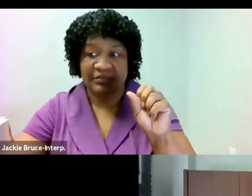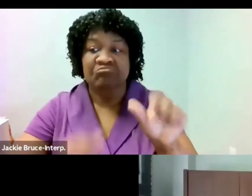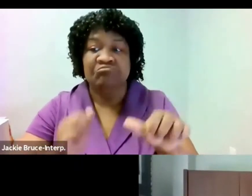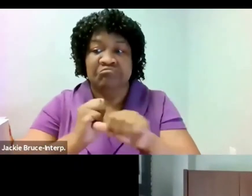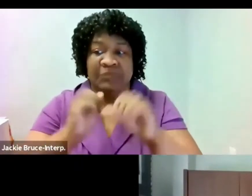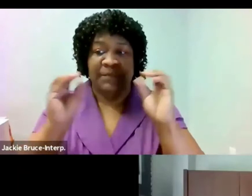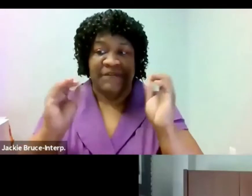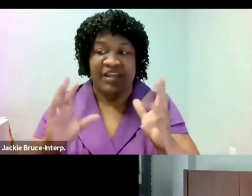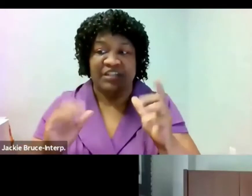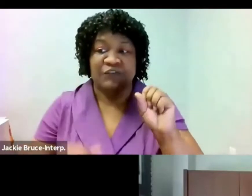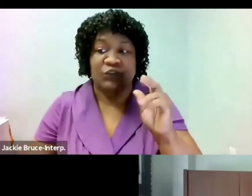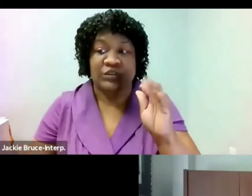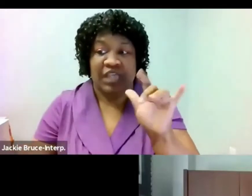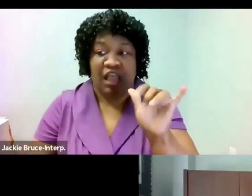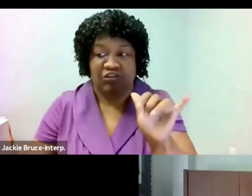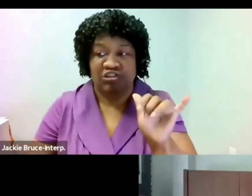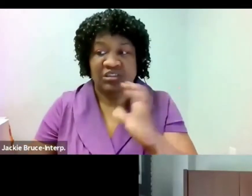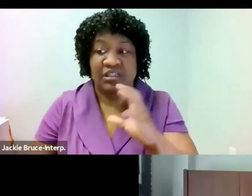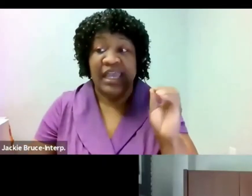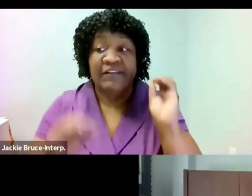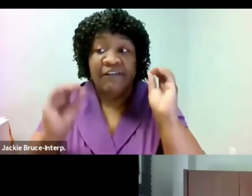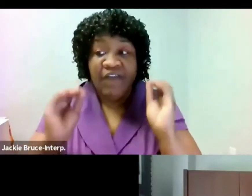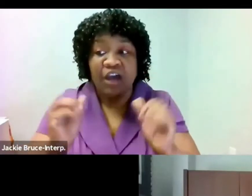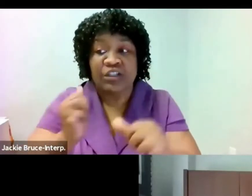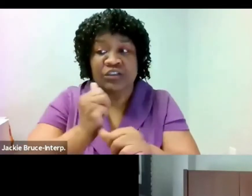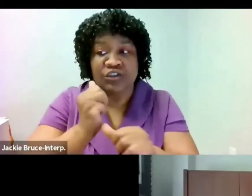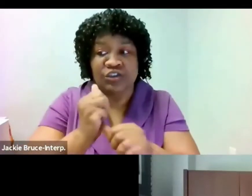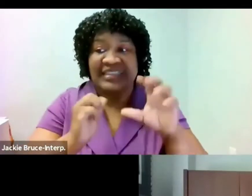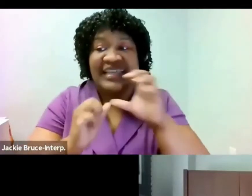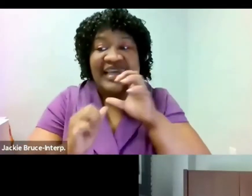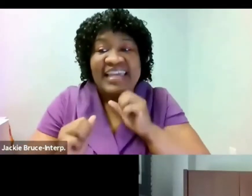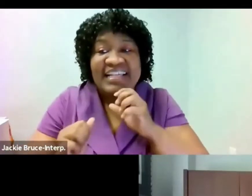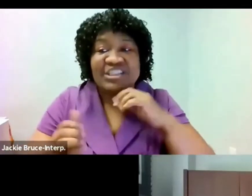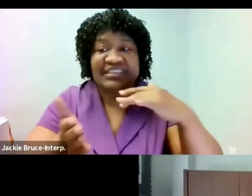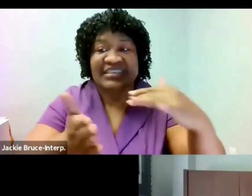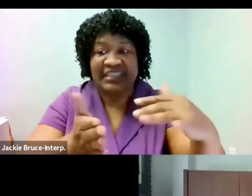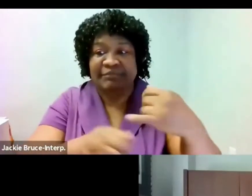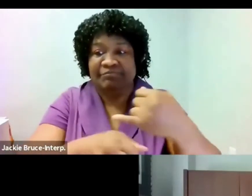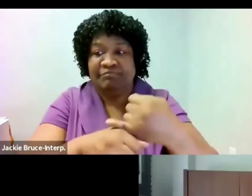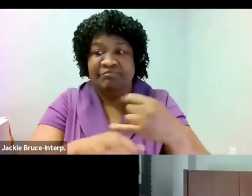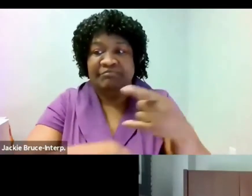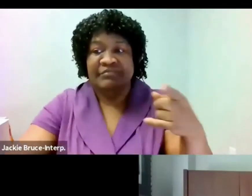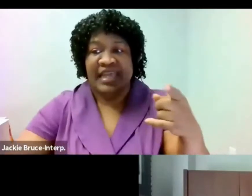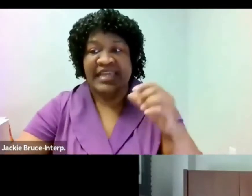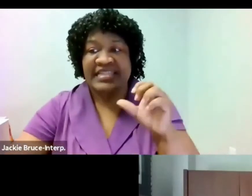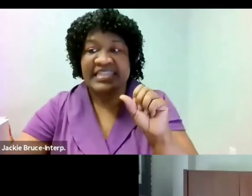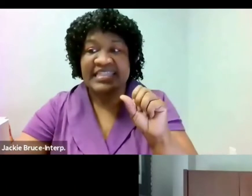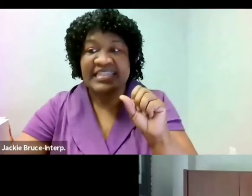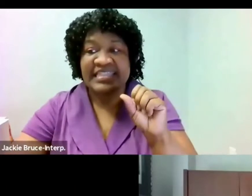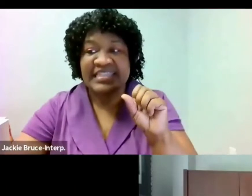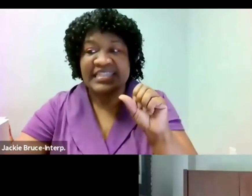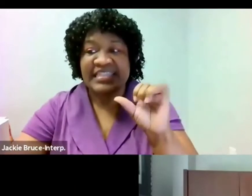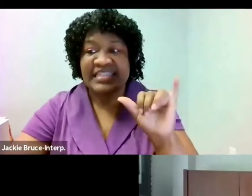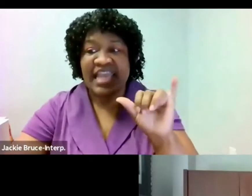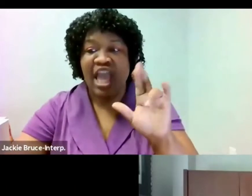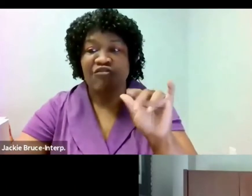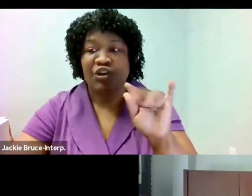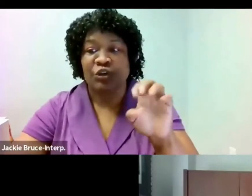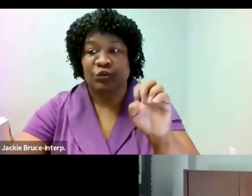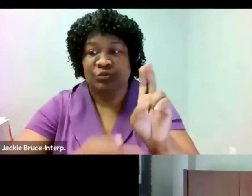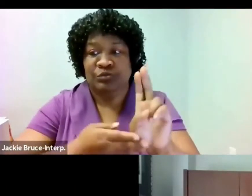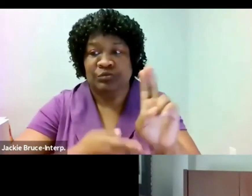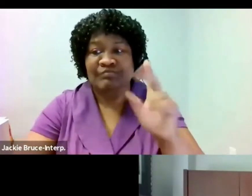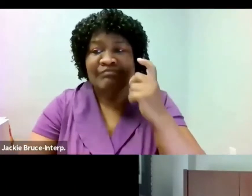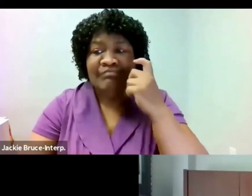associate professor of sociology and faculty associate at the Aging Studies Institute at Syracuse University. Dr. Landis' most